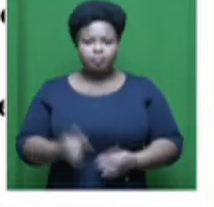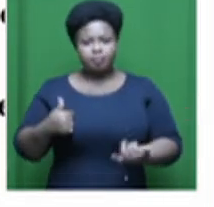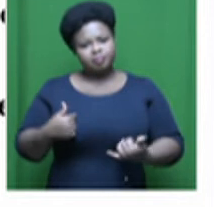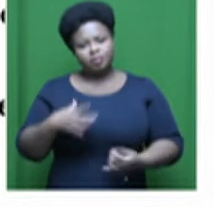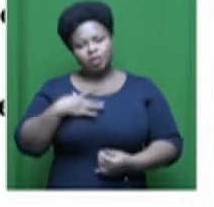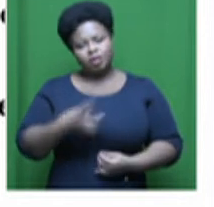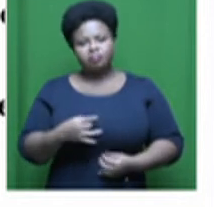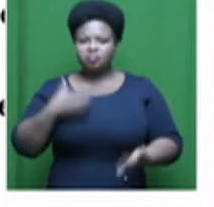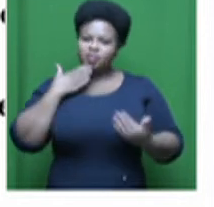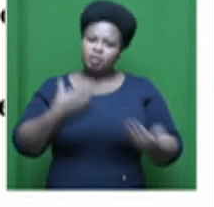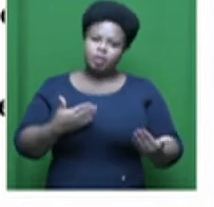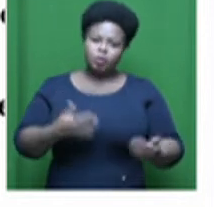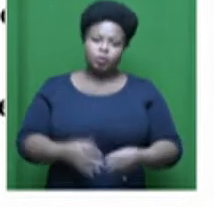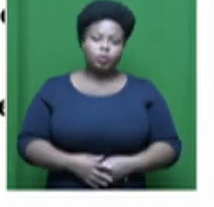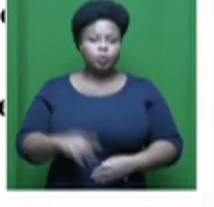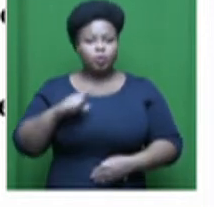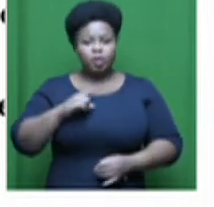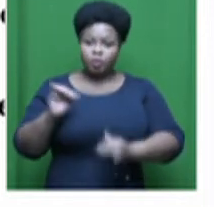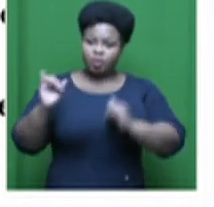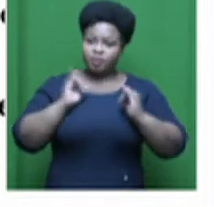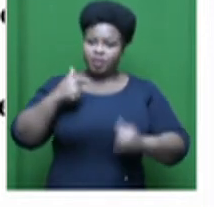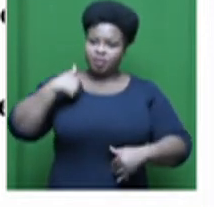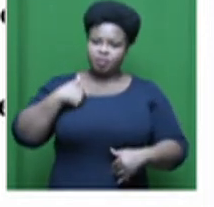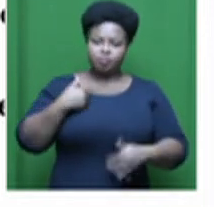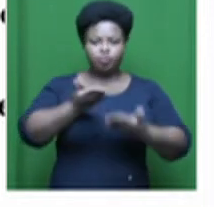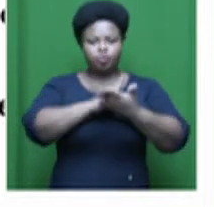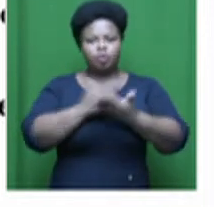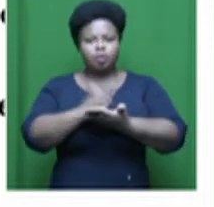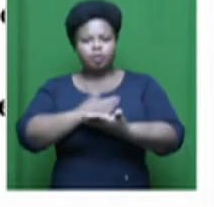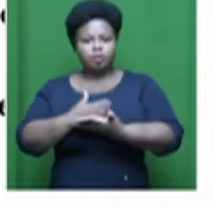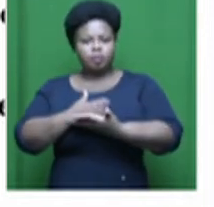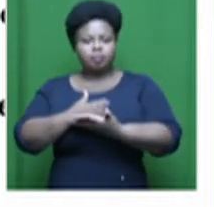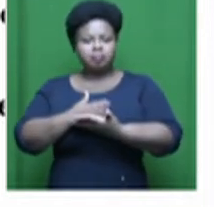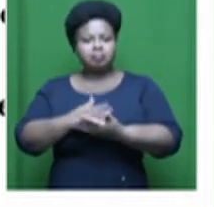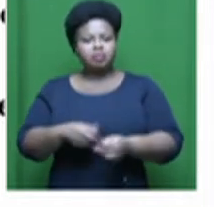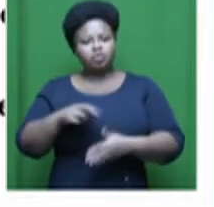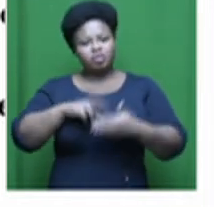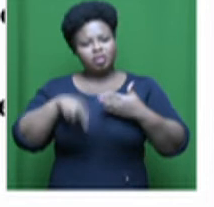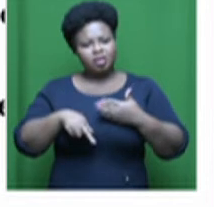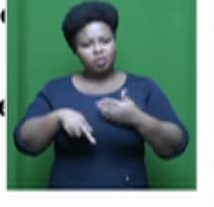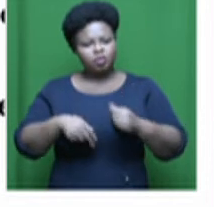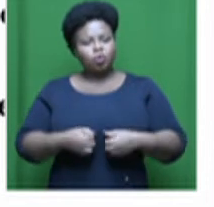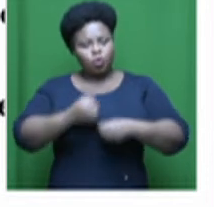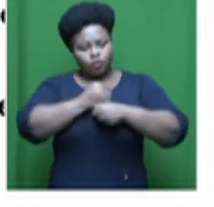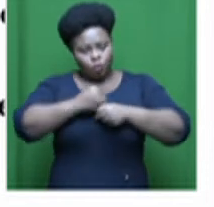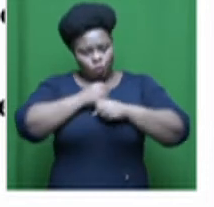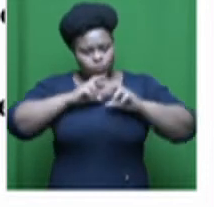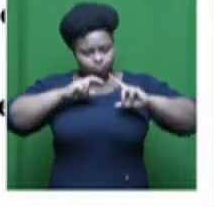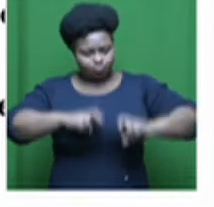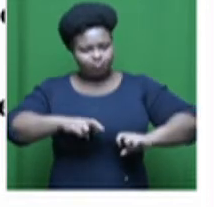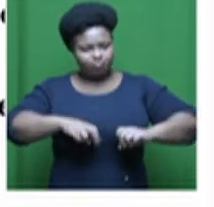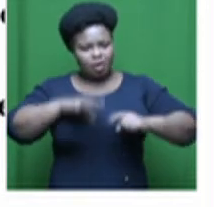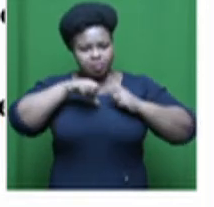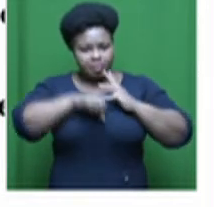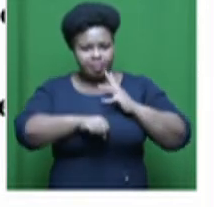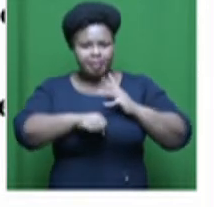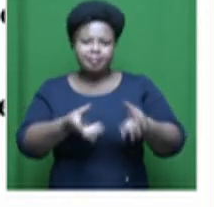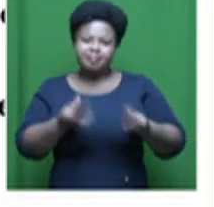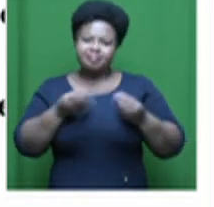you for extending out this invite for me to be able to share the results of the vaccine trial that has been concluded recently in South